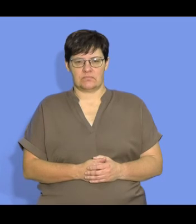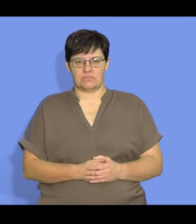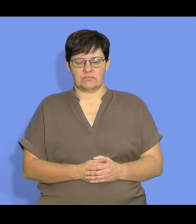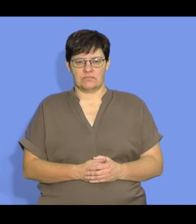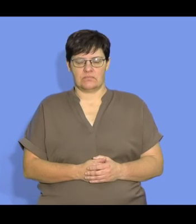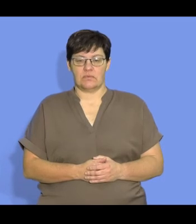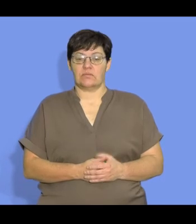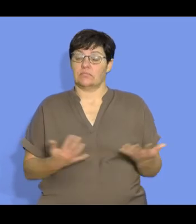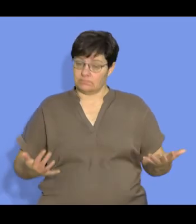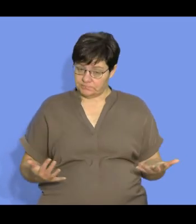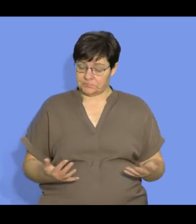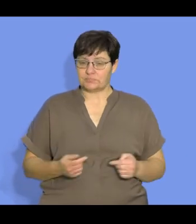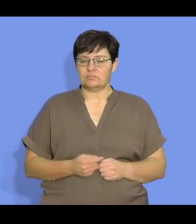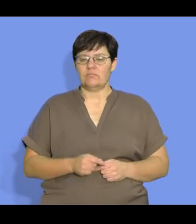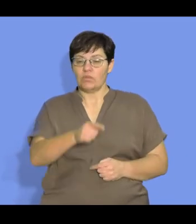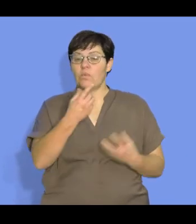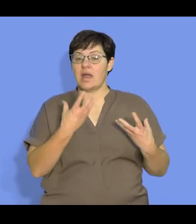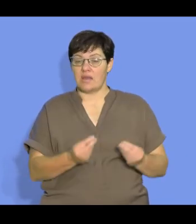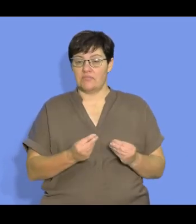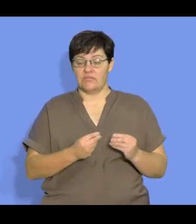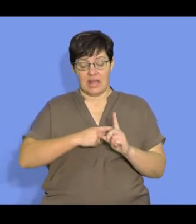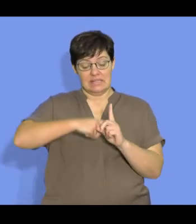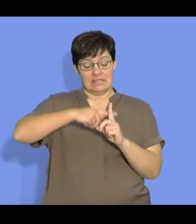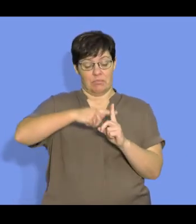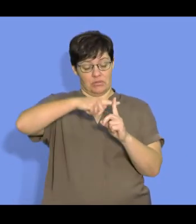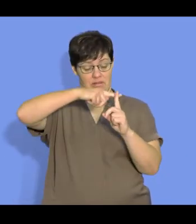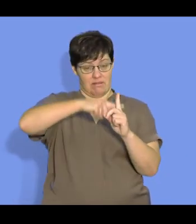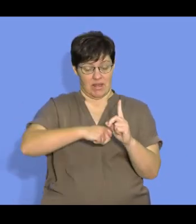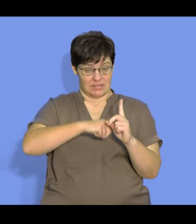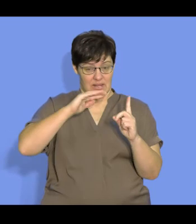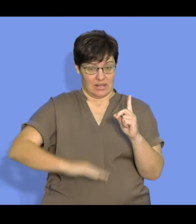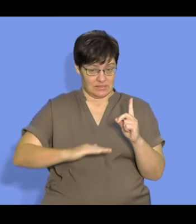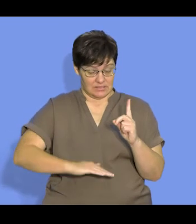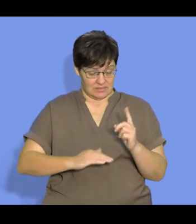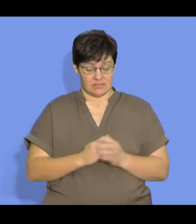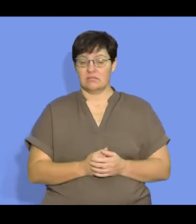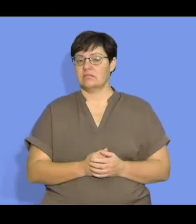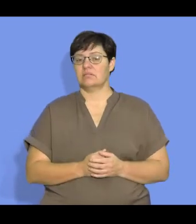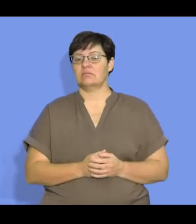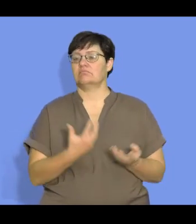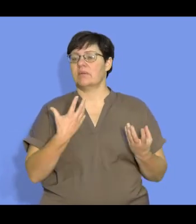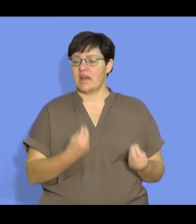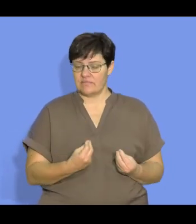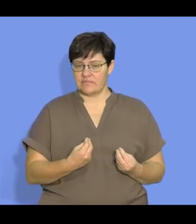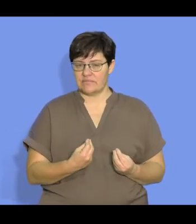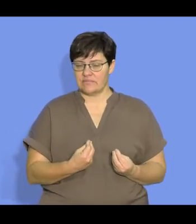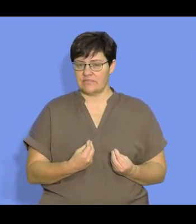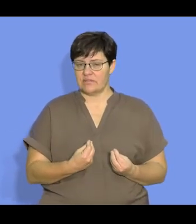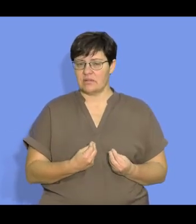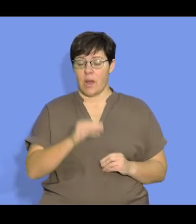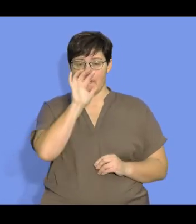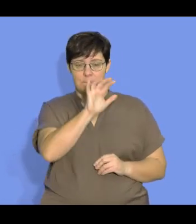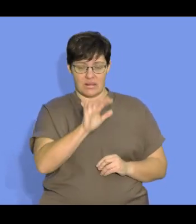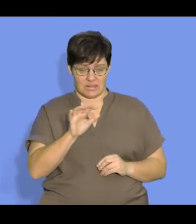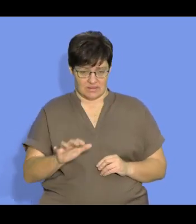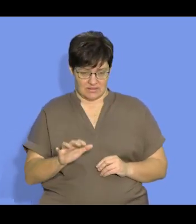So when we have a decrease in our temperature, we have more particles that on average has